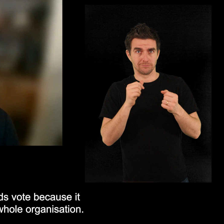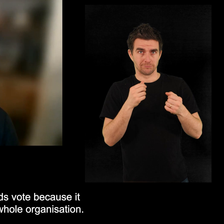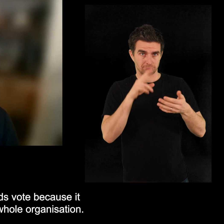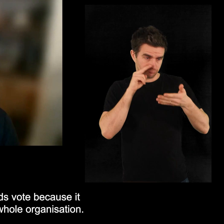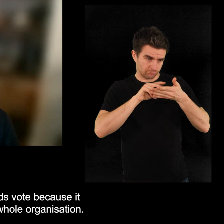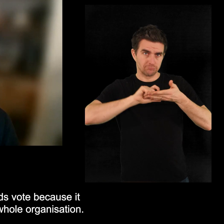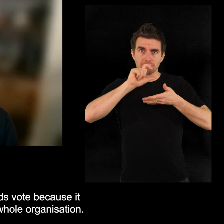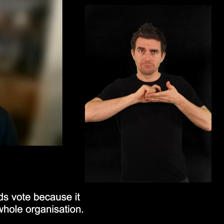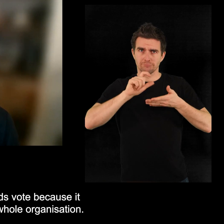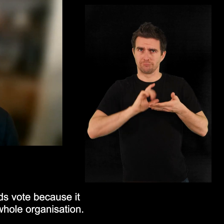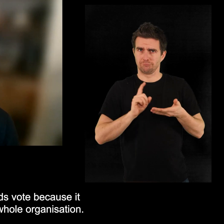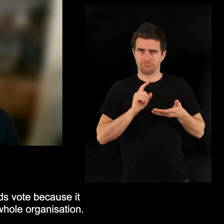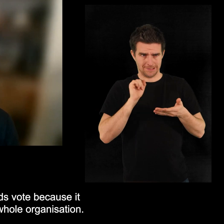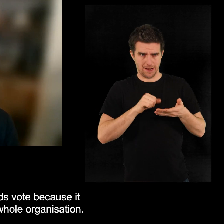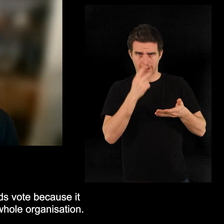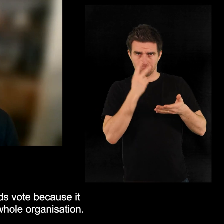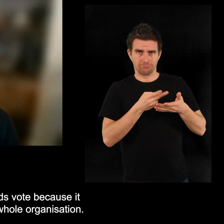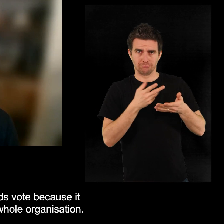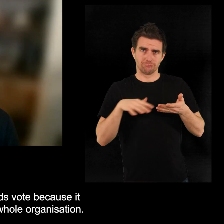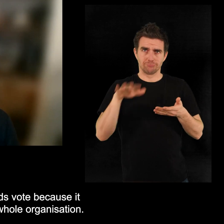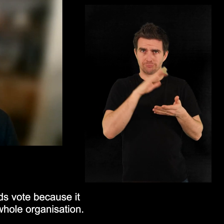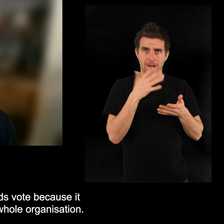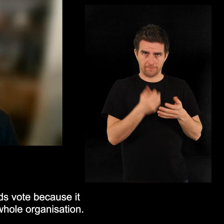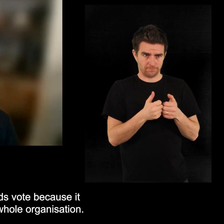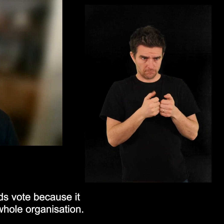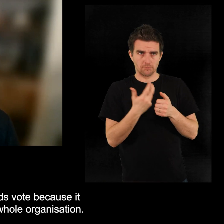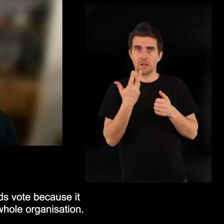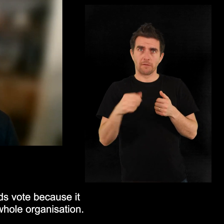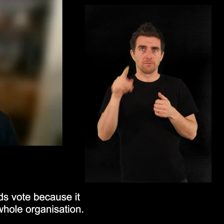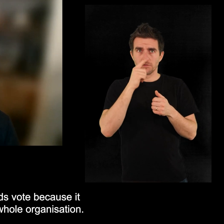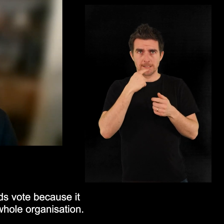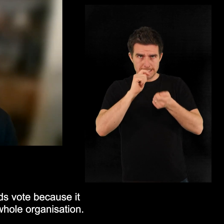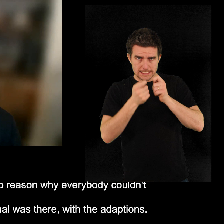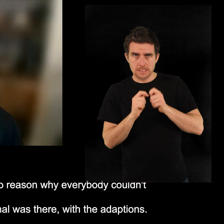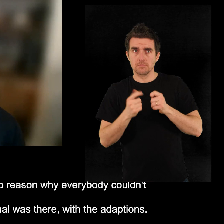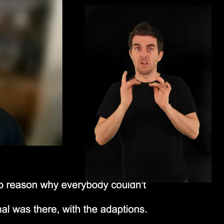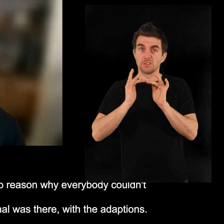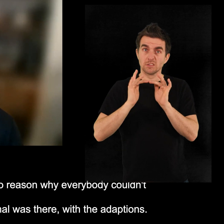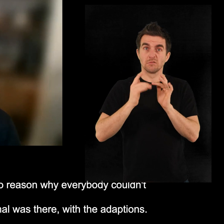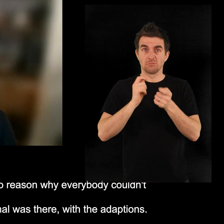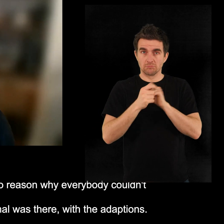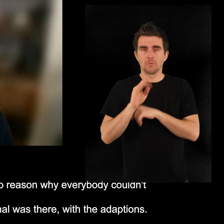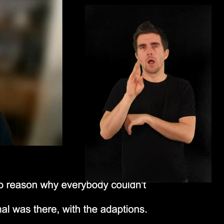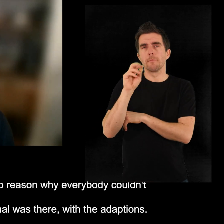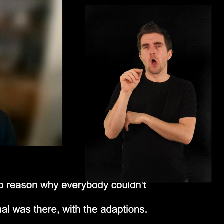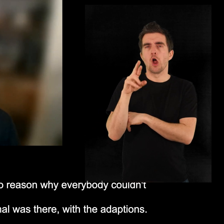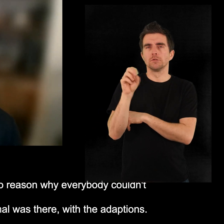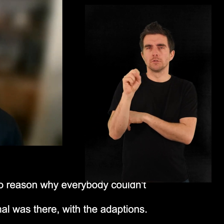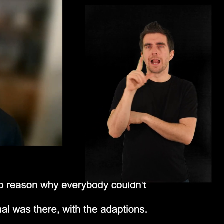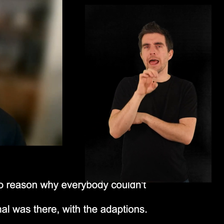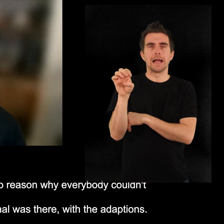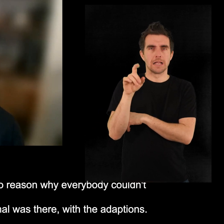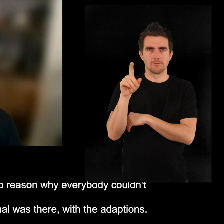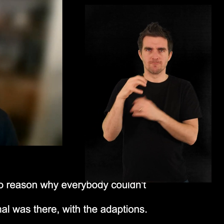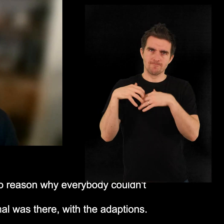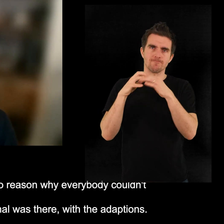vote, because it will require a change of the whole organization. Yeah, but in an ideal world, there is now no reason